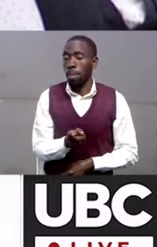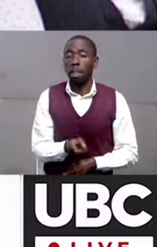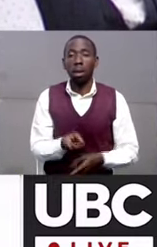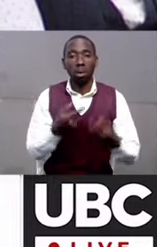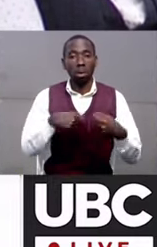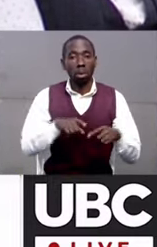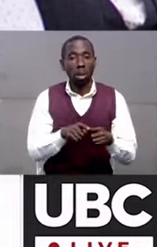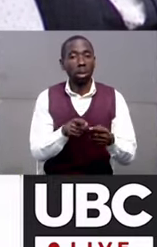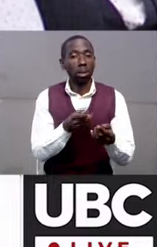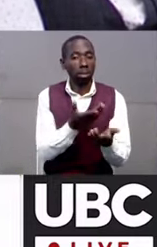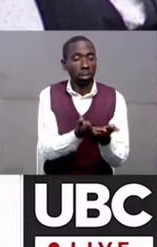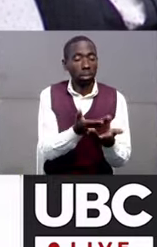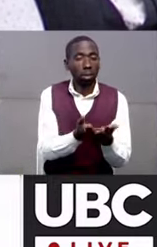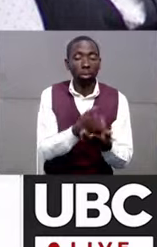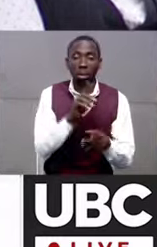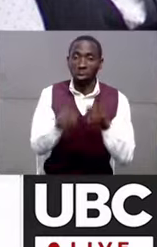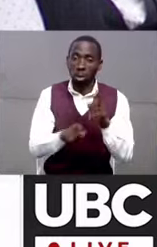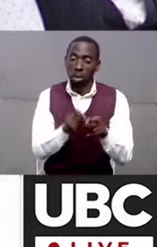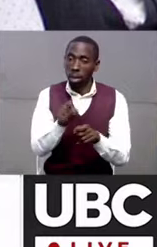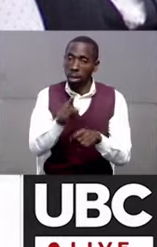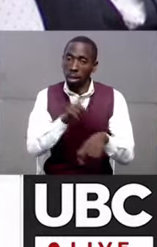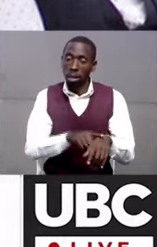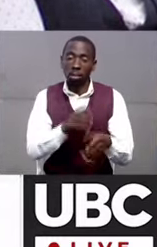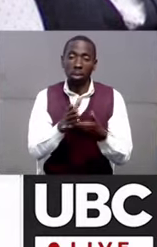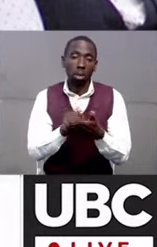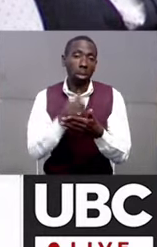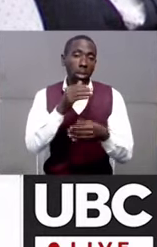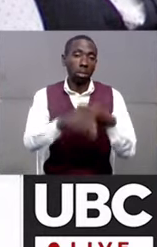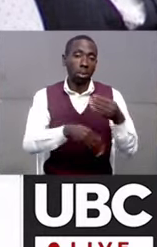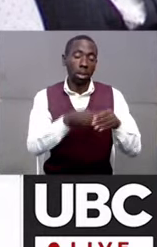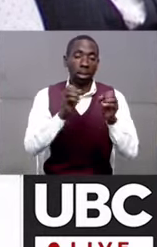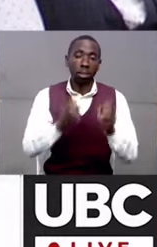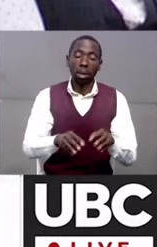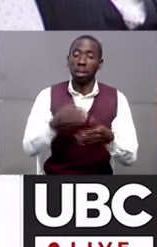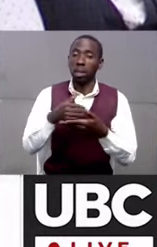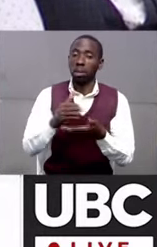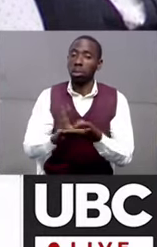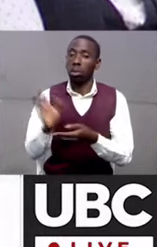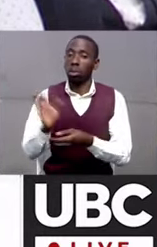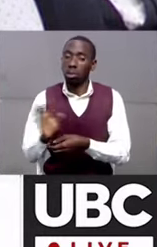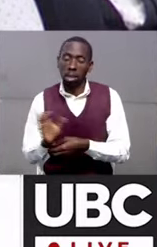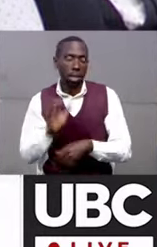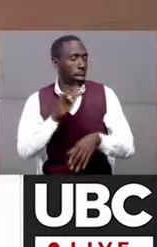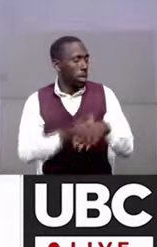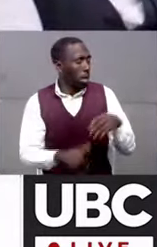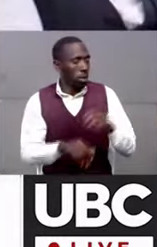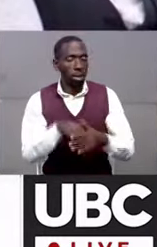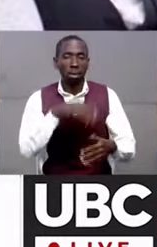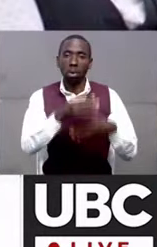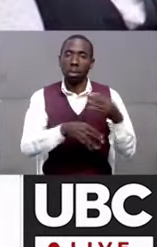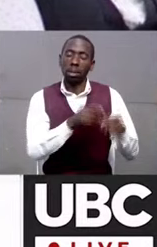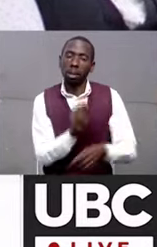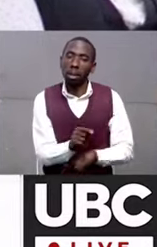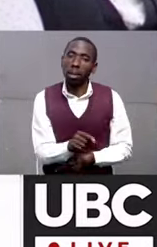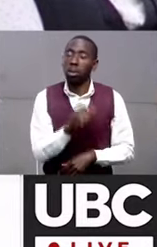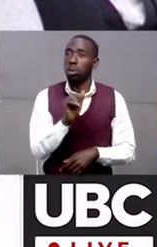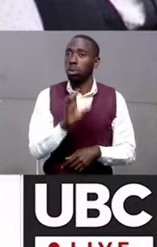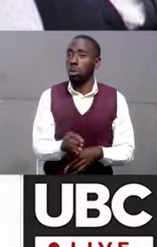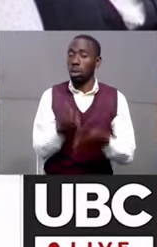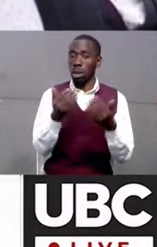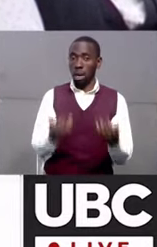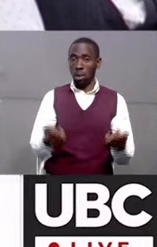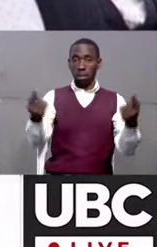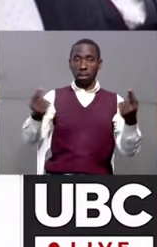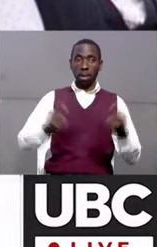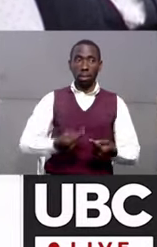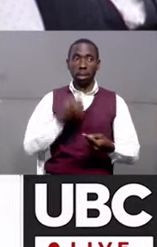to question at that time, because it was not processed, even the sectoral committee did not actually process that. And now you have come and